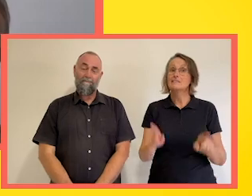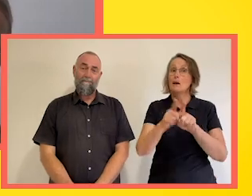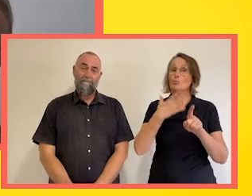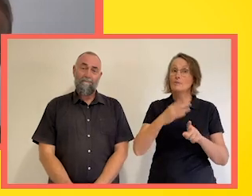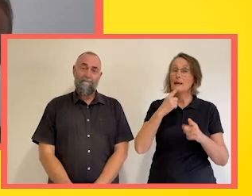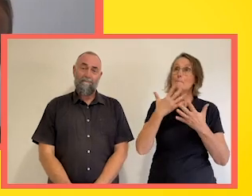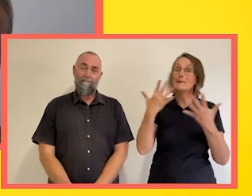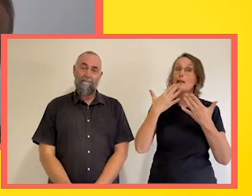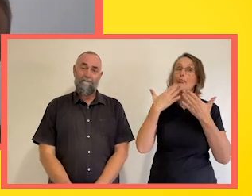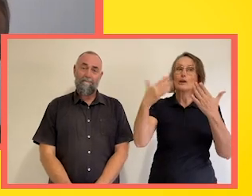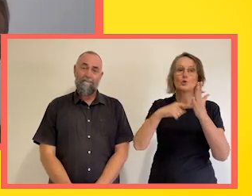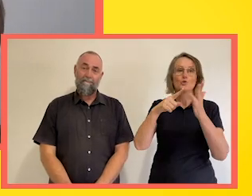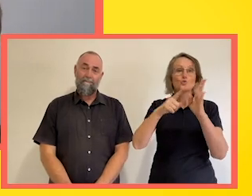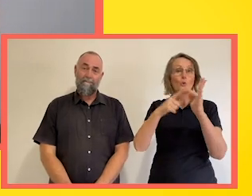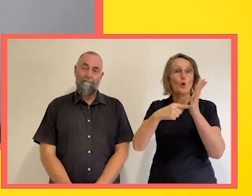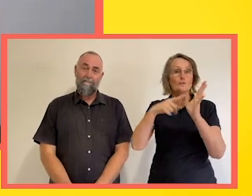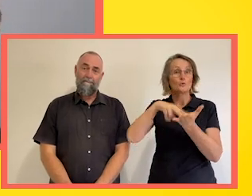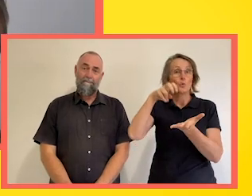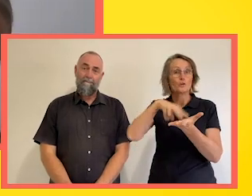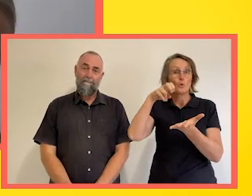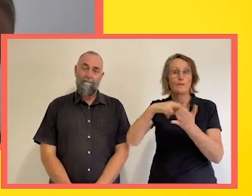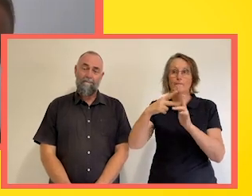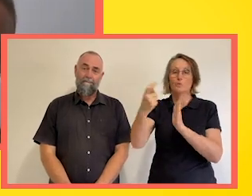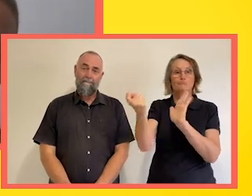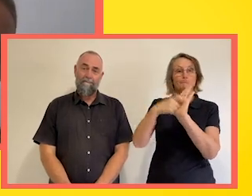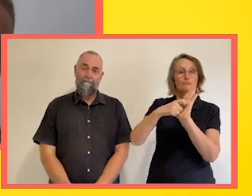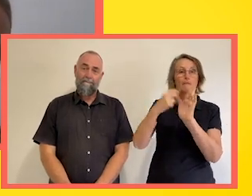thank you to Toyota for supporting this